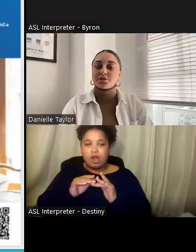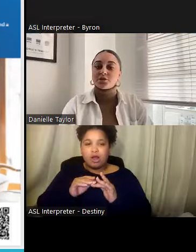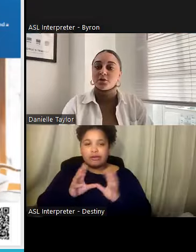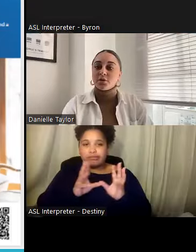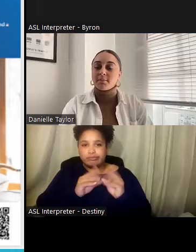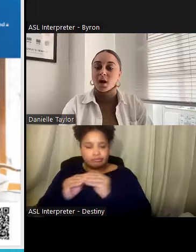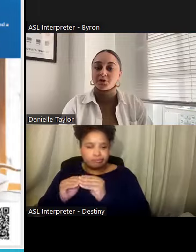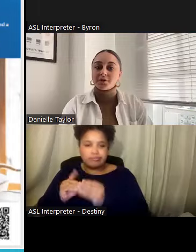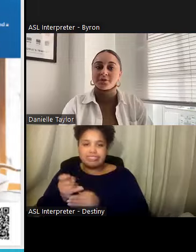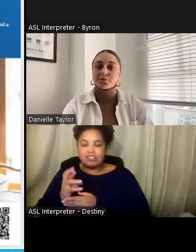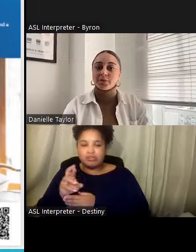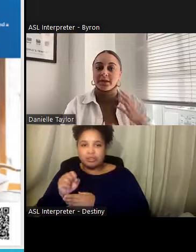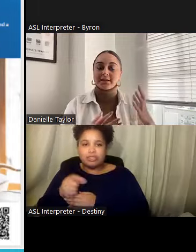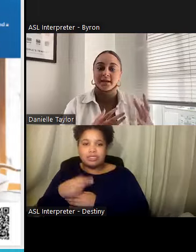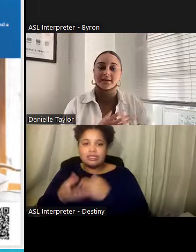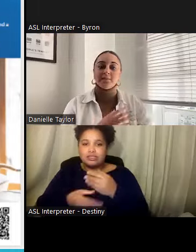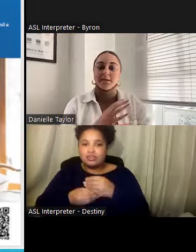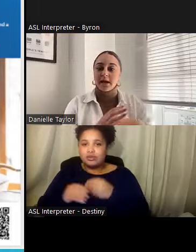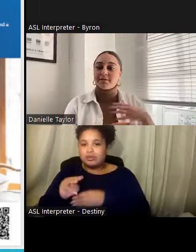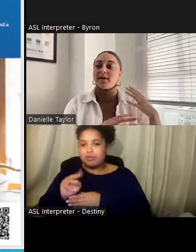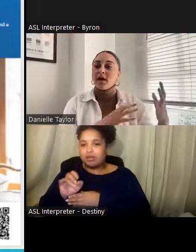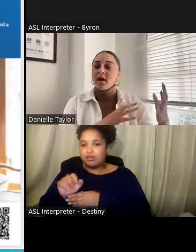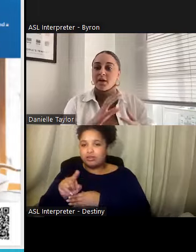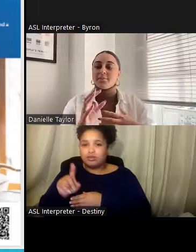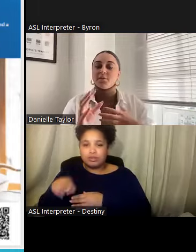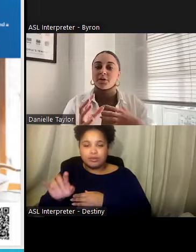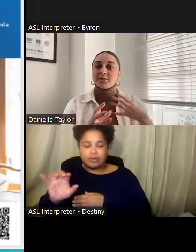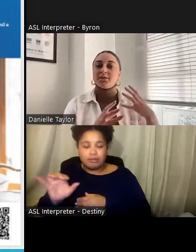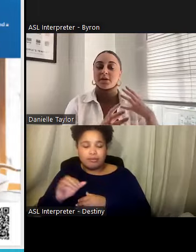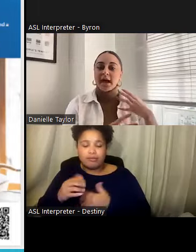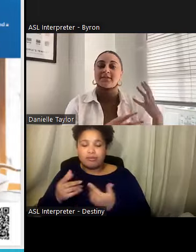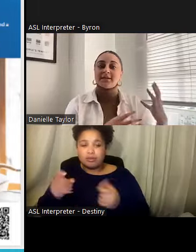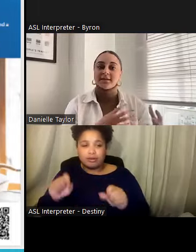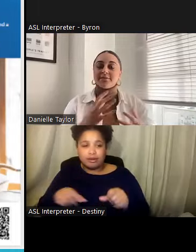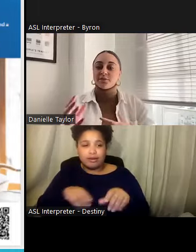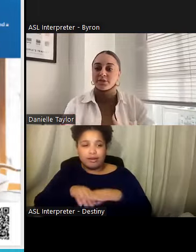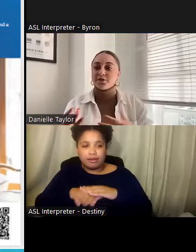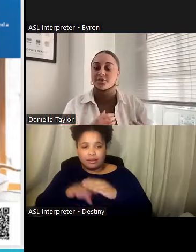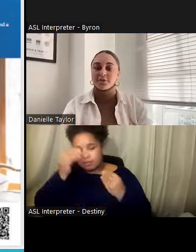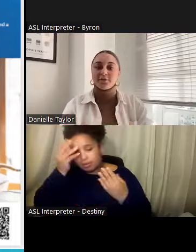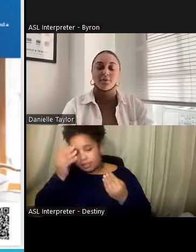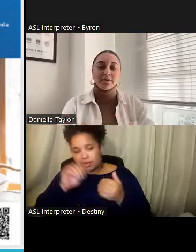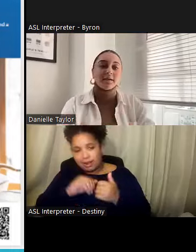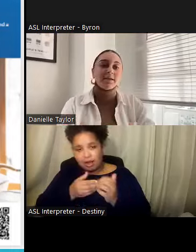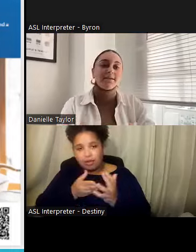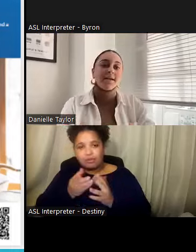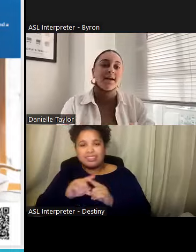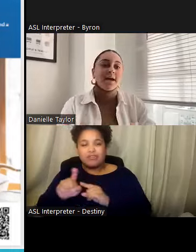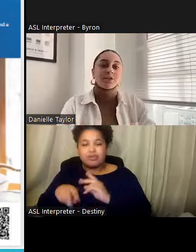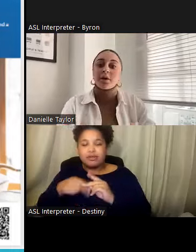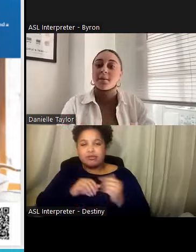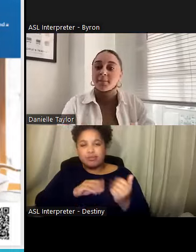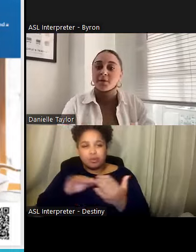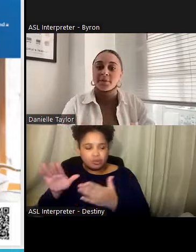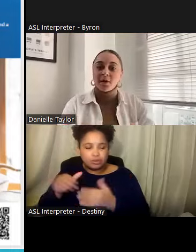the additional modules. So it's really intended to be kind of, you can access this information through different modalities.